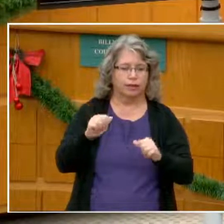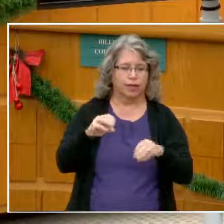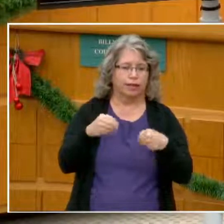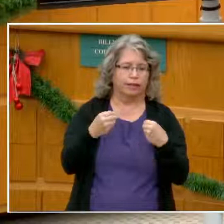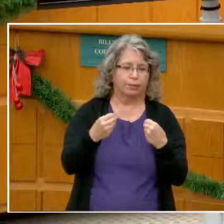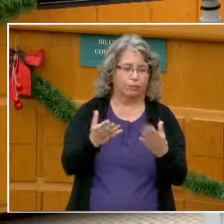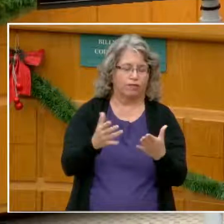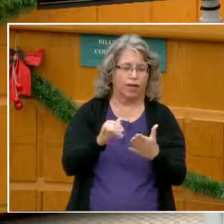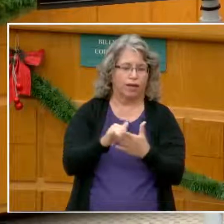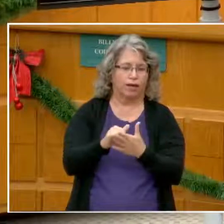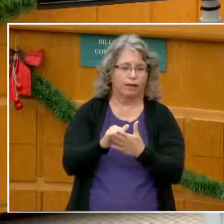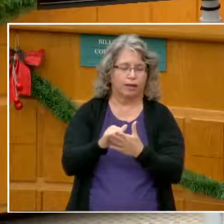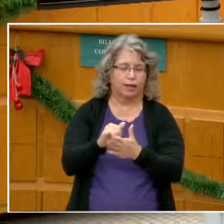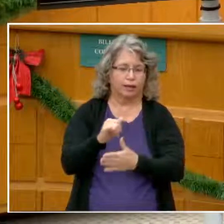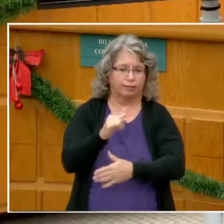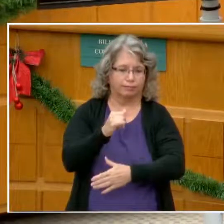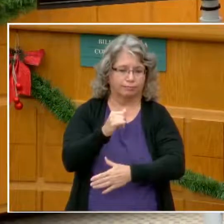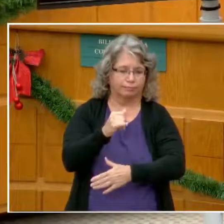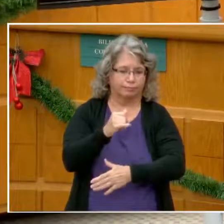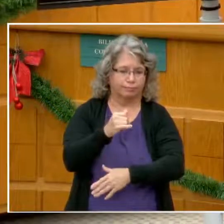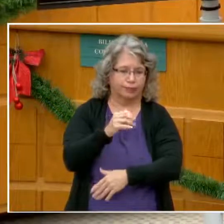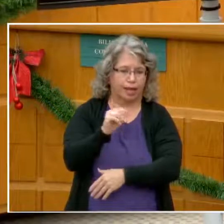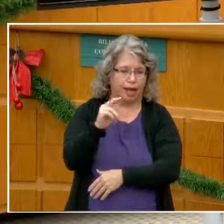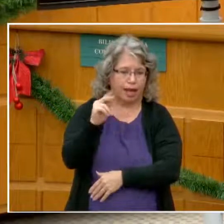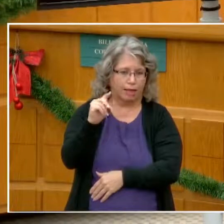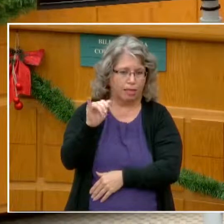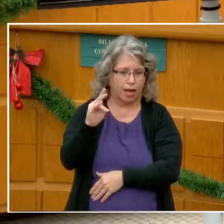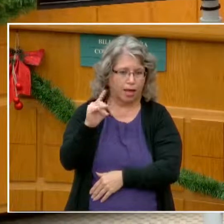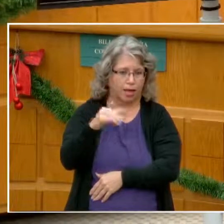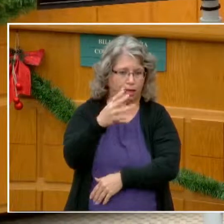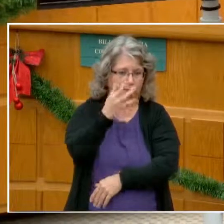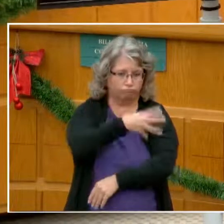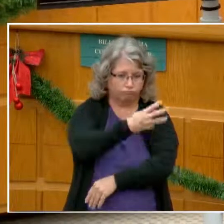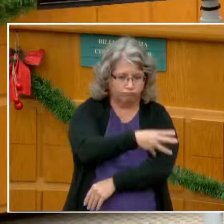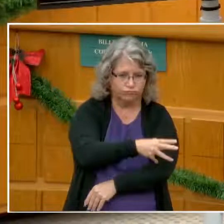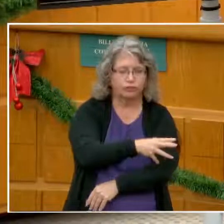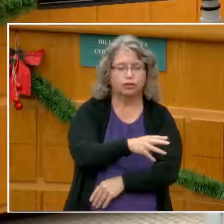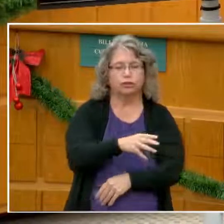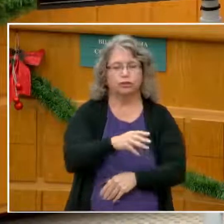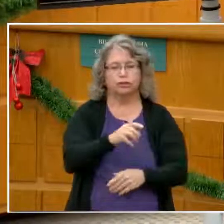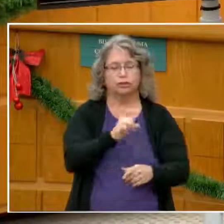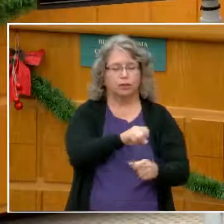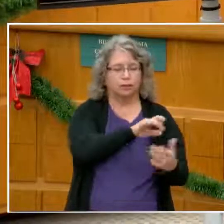infusions. You have to reach out to any location that you want to go to.